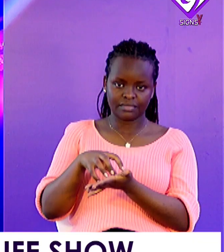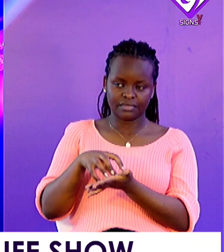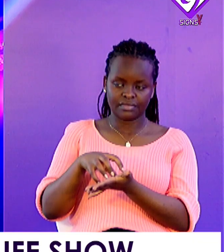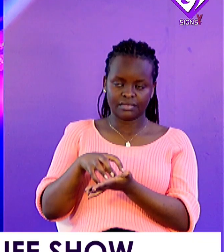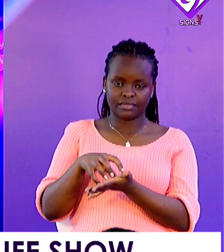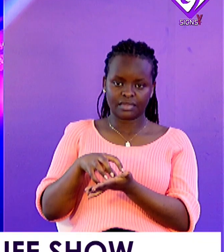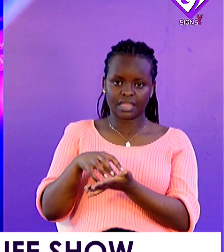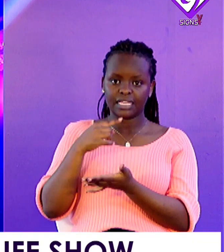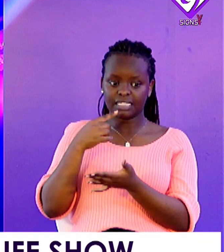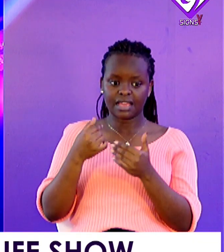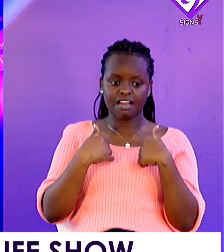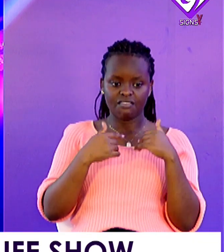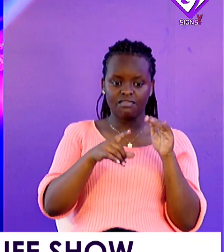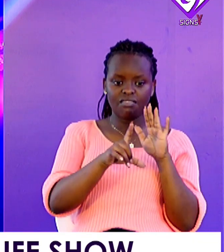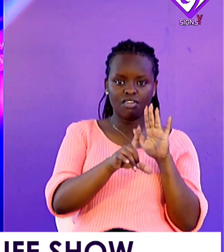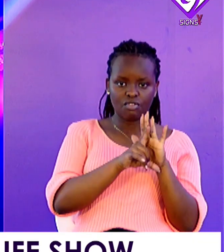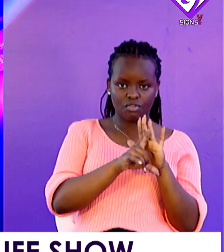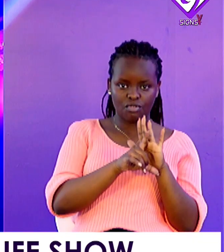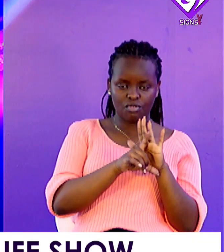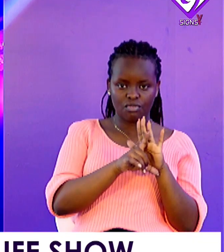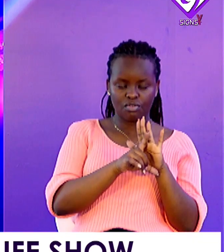room for career development.